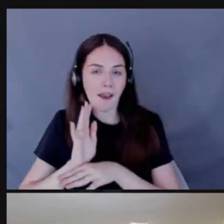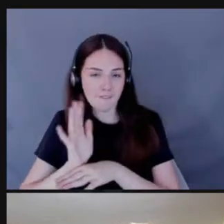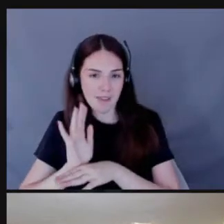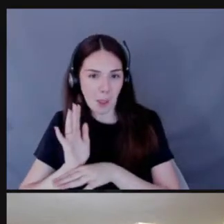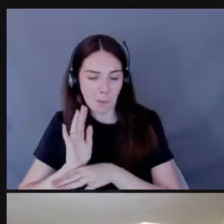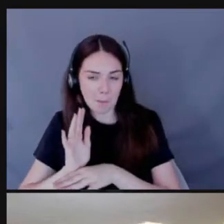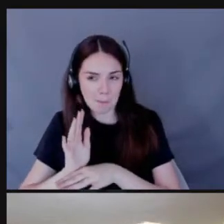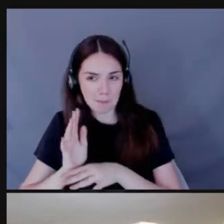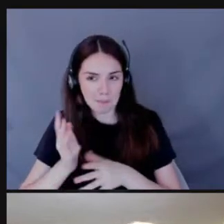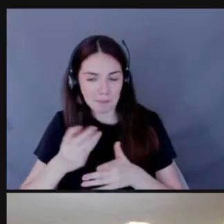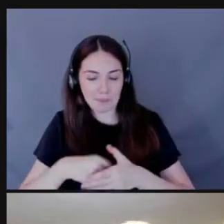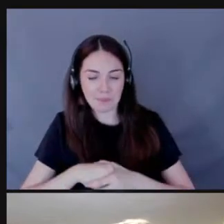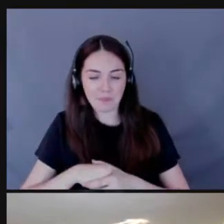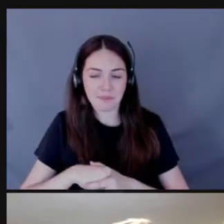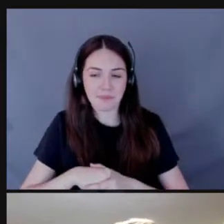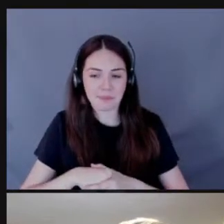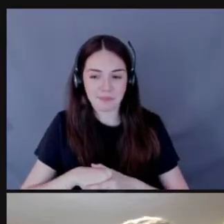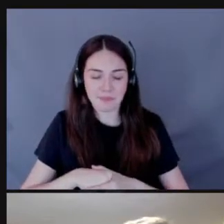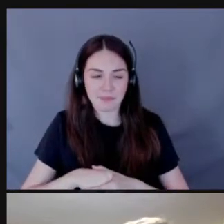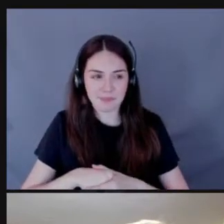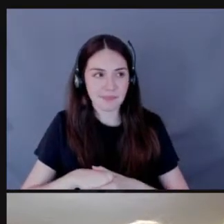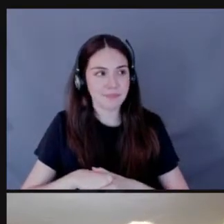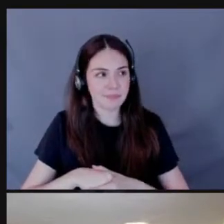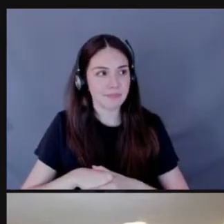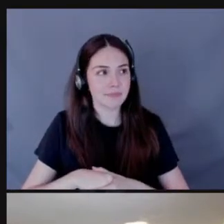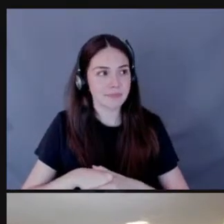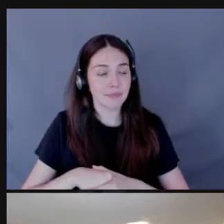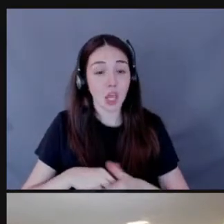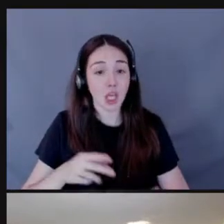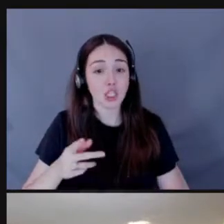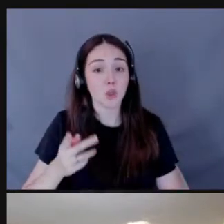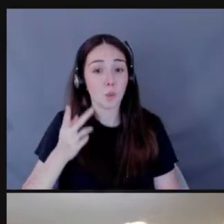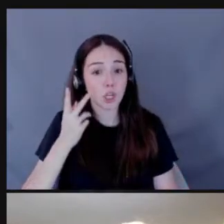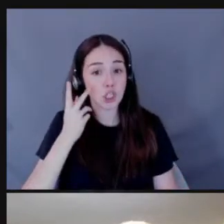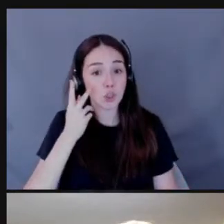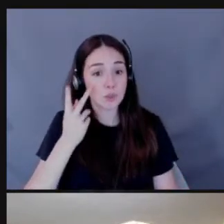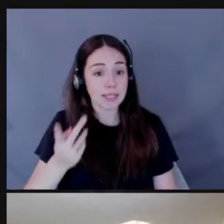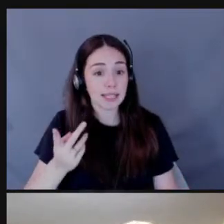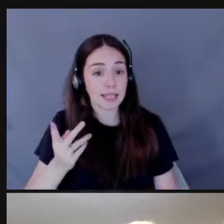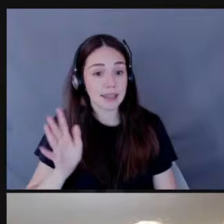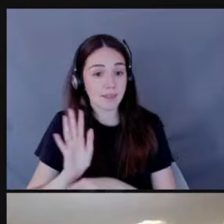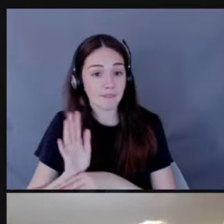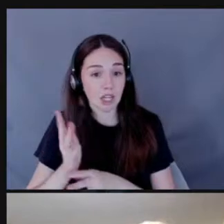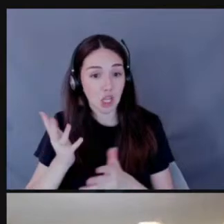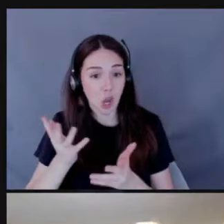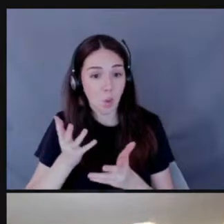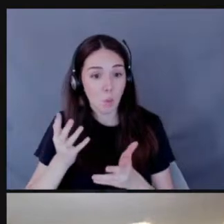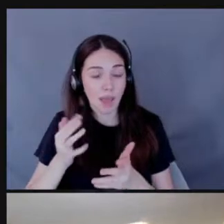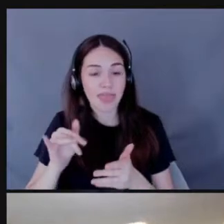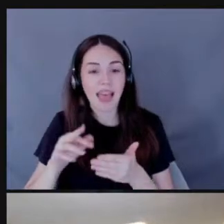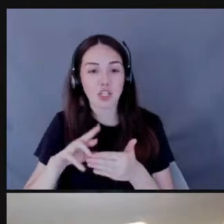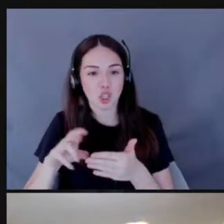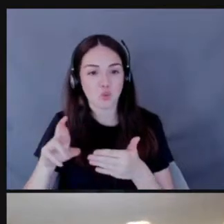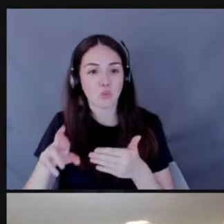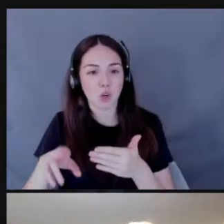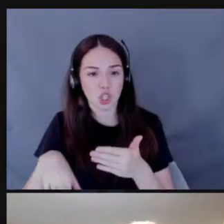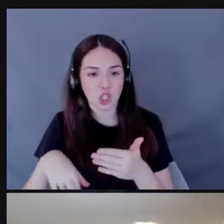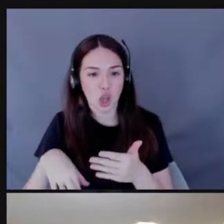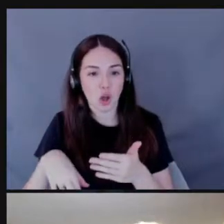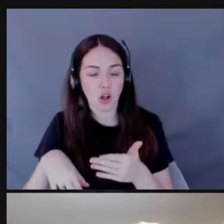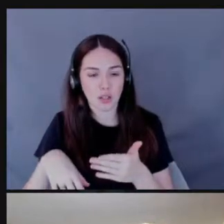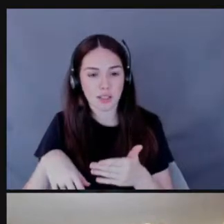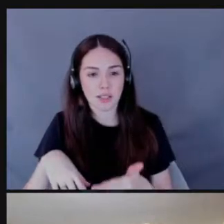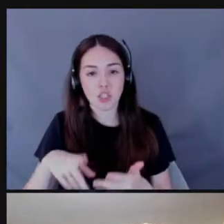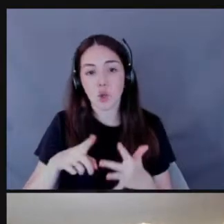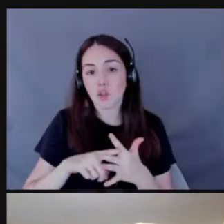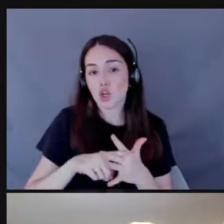And what you see in that video then is the result of that, in the sense that the original